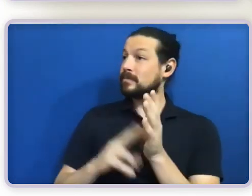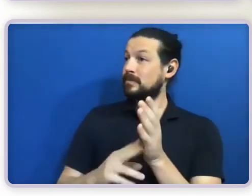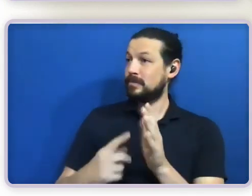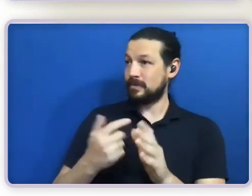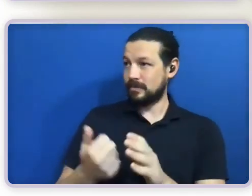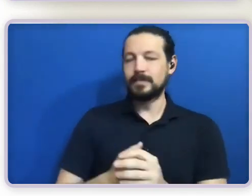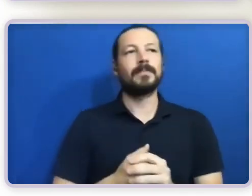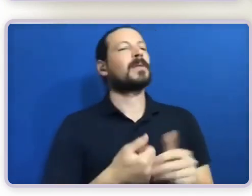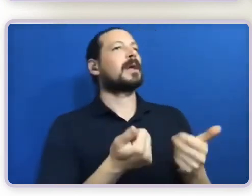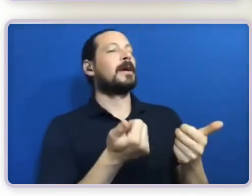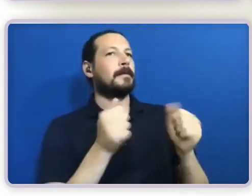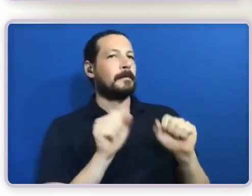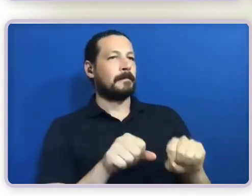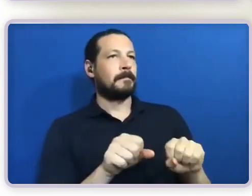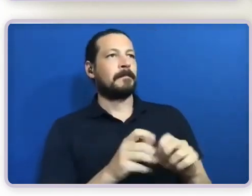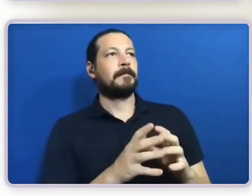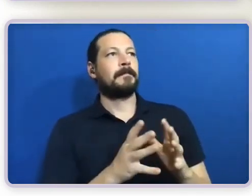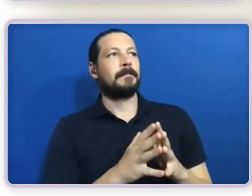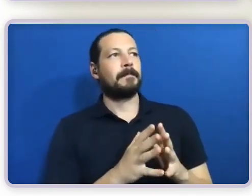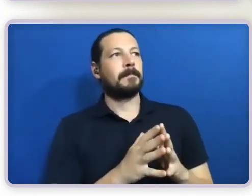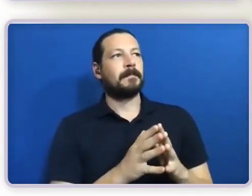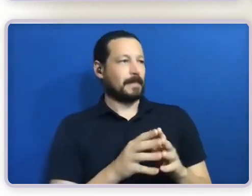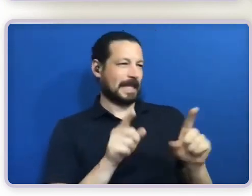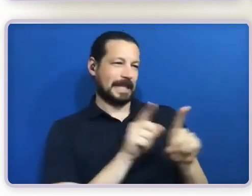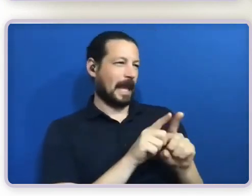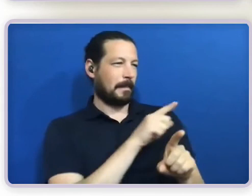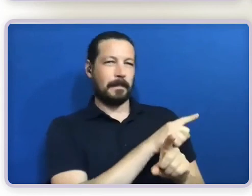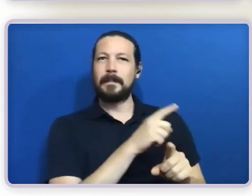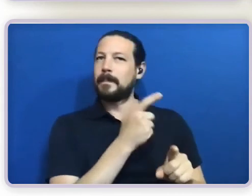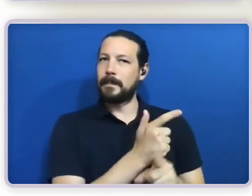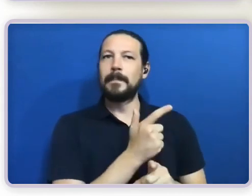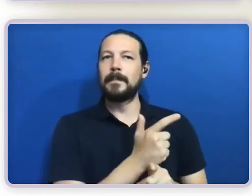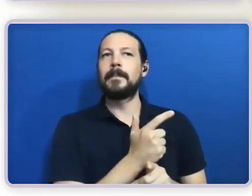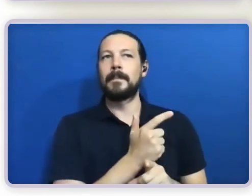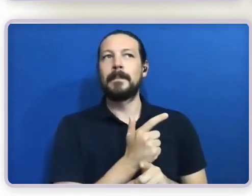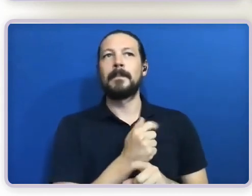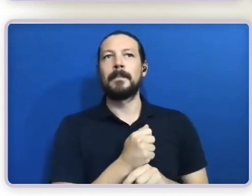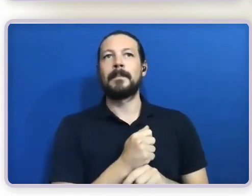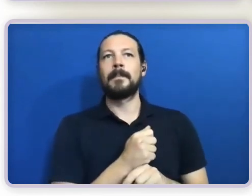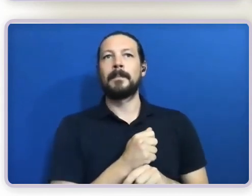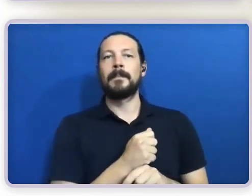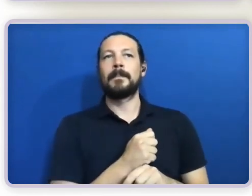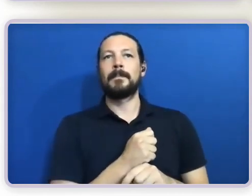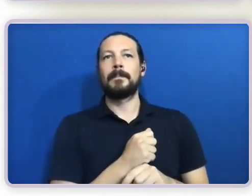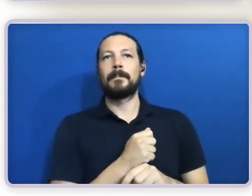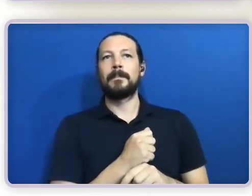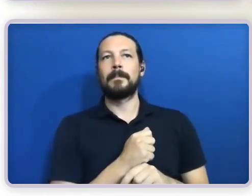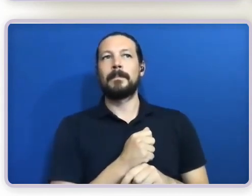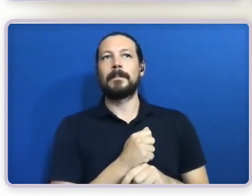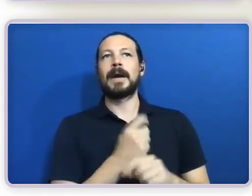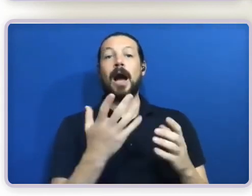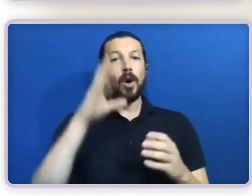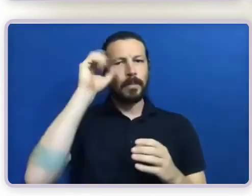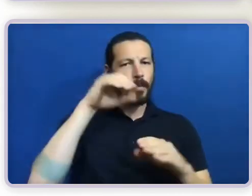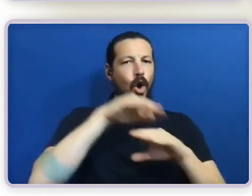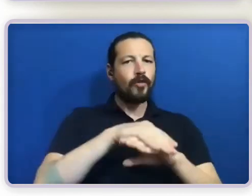Yeah, I guess echoing what Michelle said and keeping in mind the terms of reference that